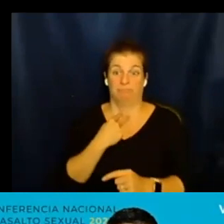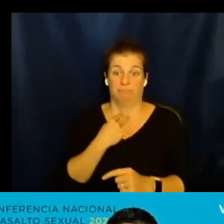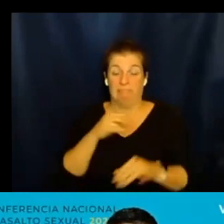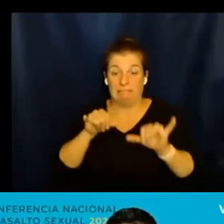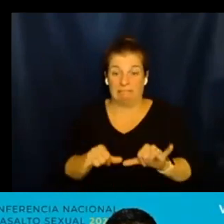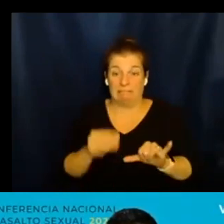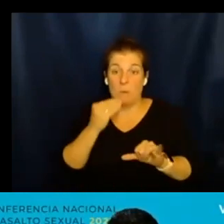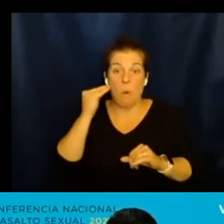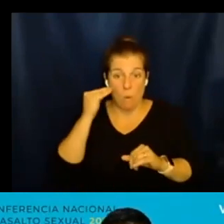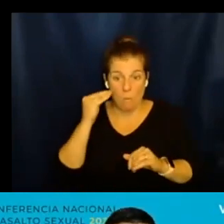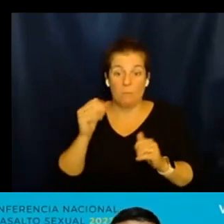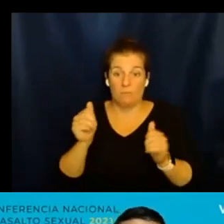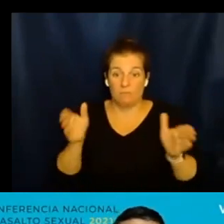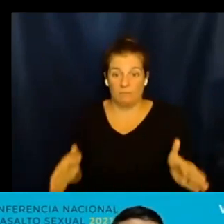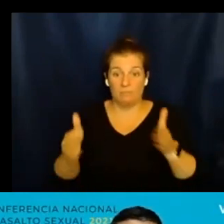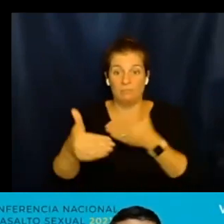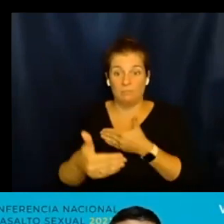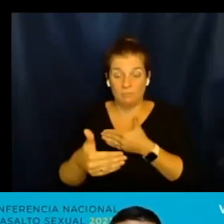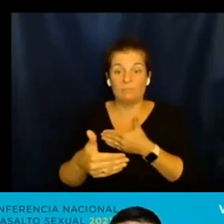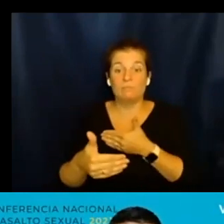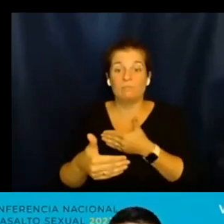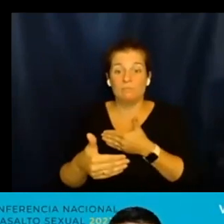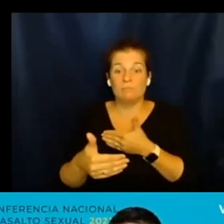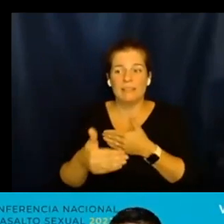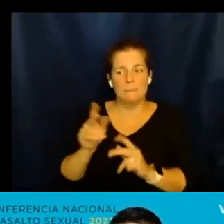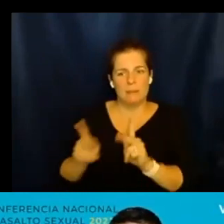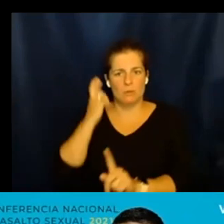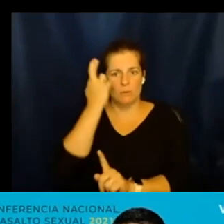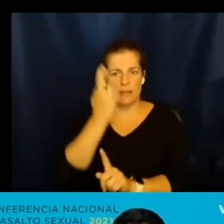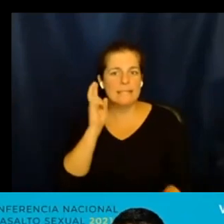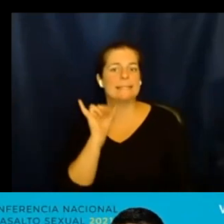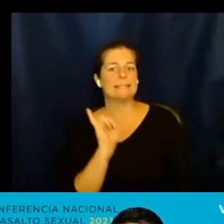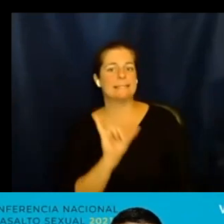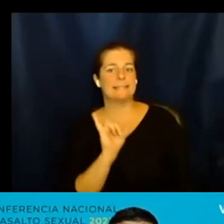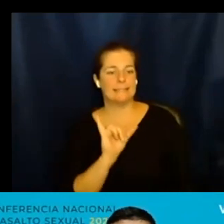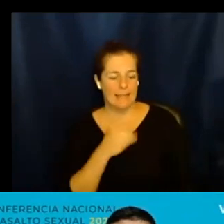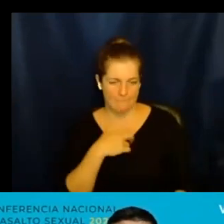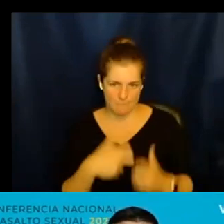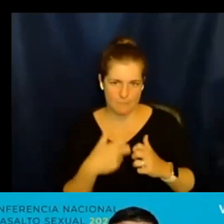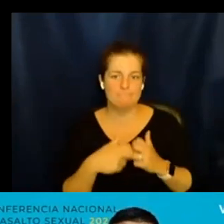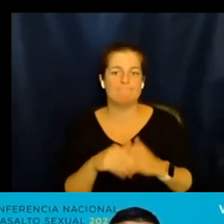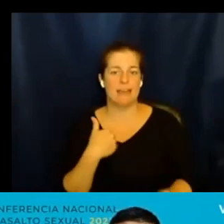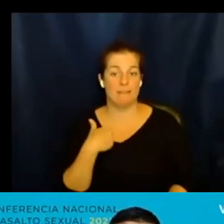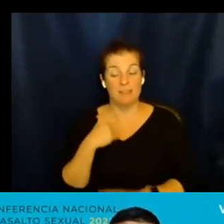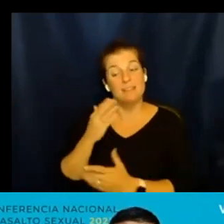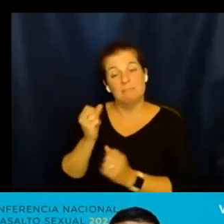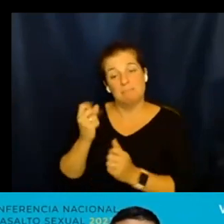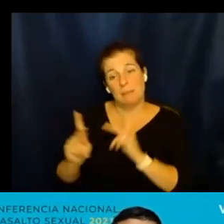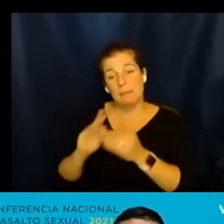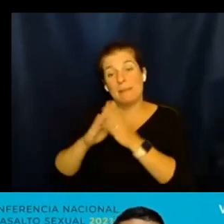finally realized that these issues were there and they became victims of this violence.